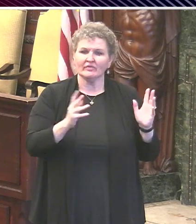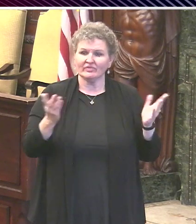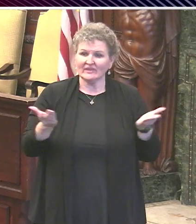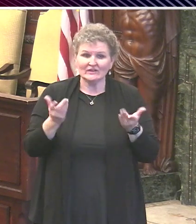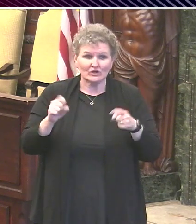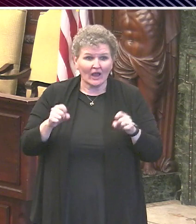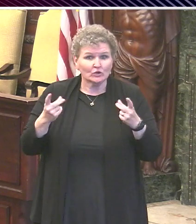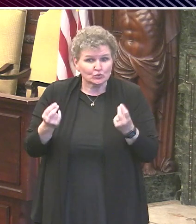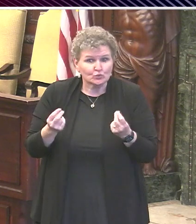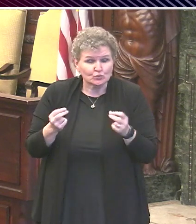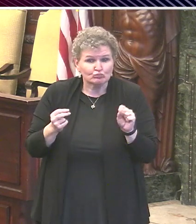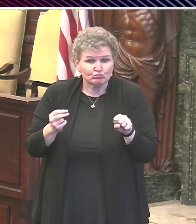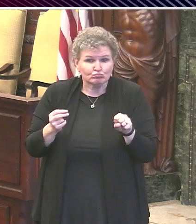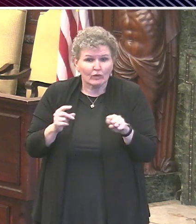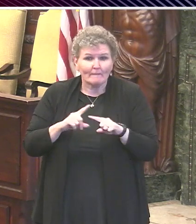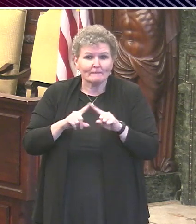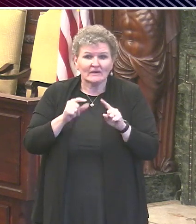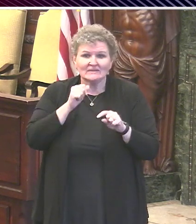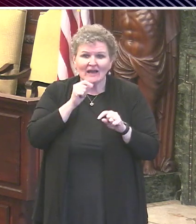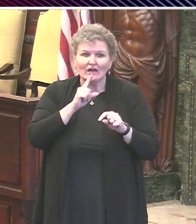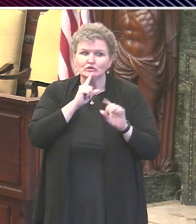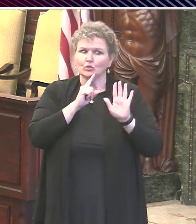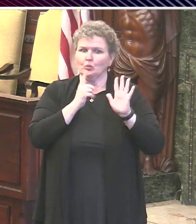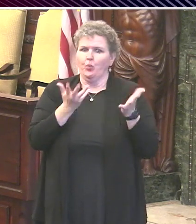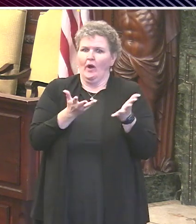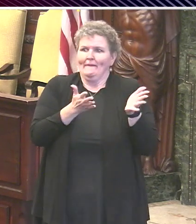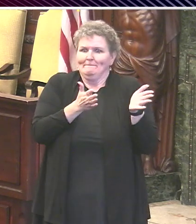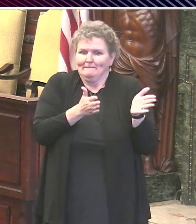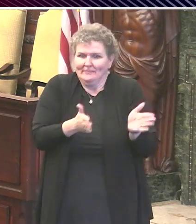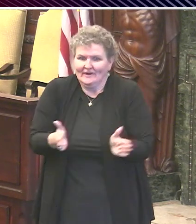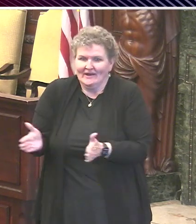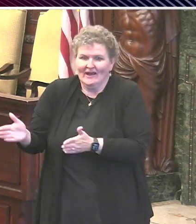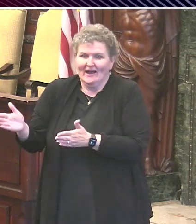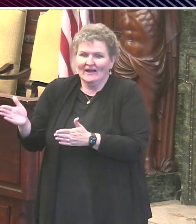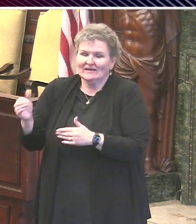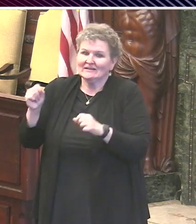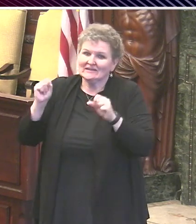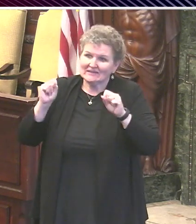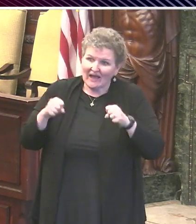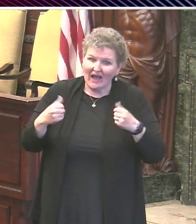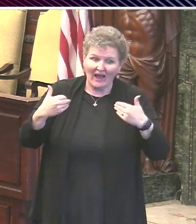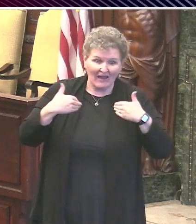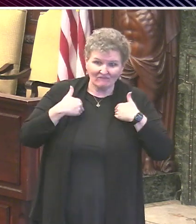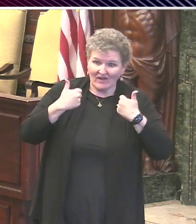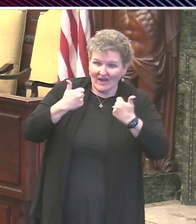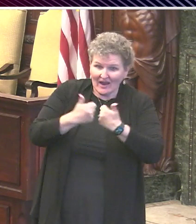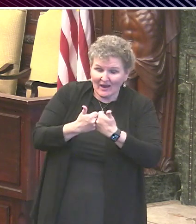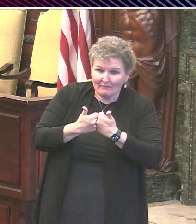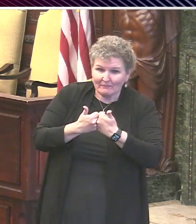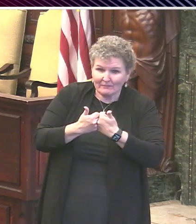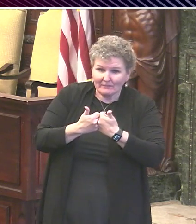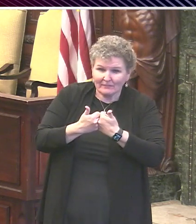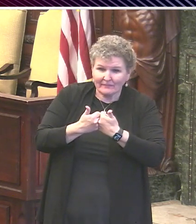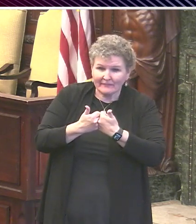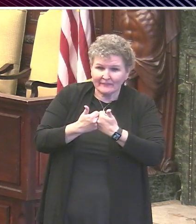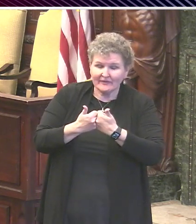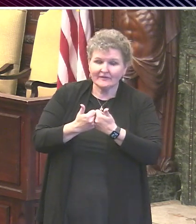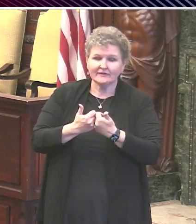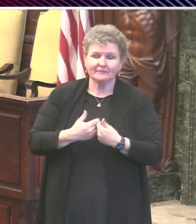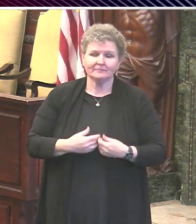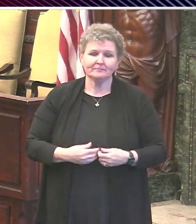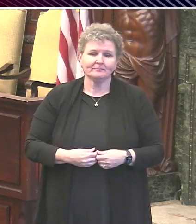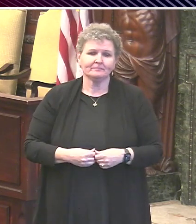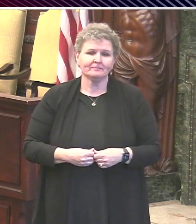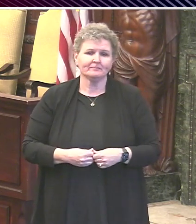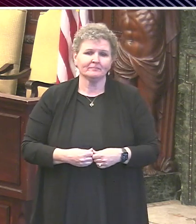again, I'm not sure what they're planning on doing, but having. Can they play games? I have to refresh my memory on it,